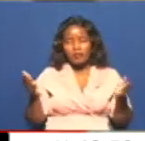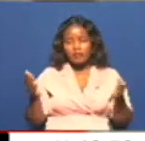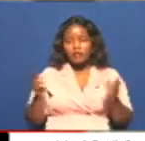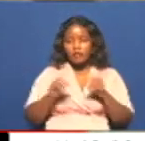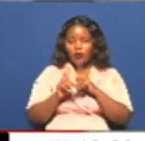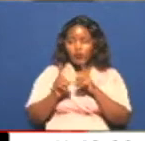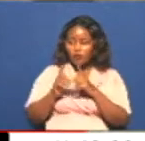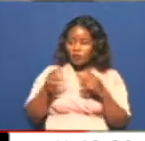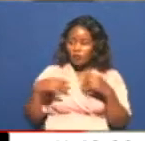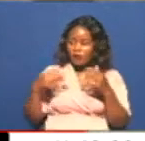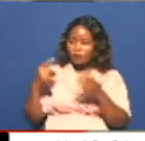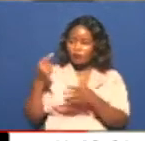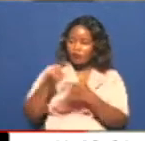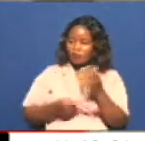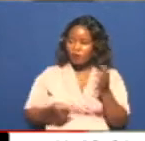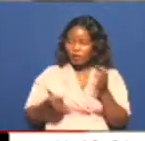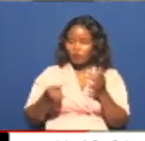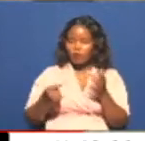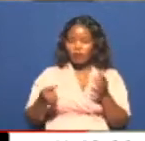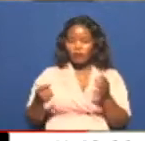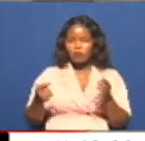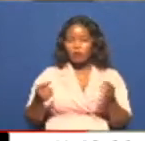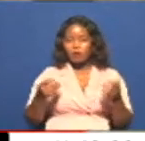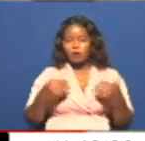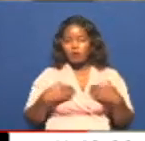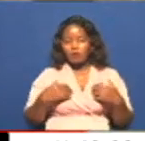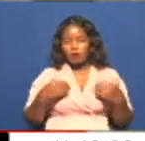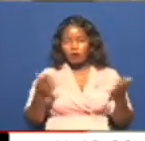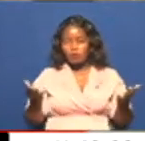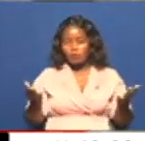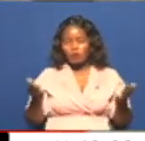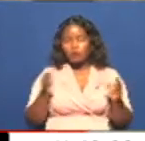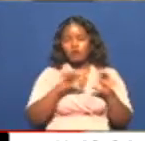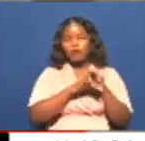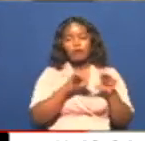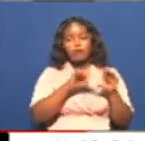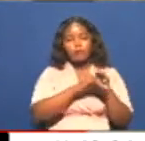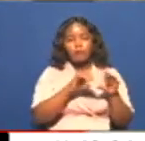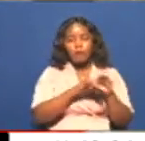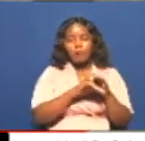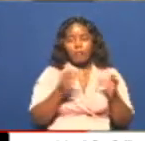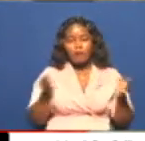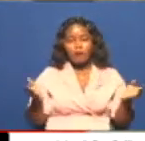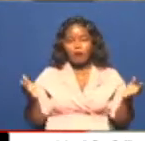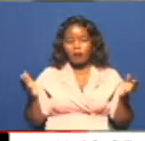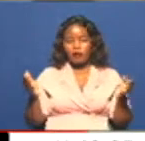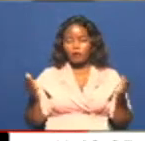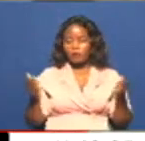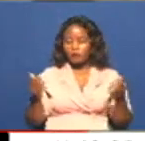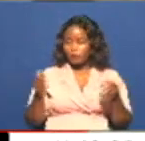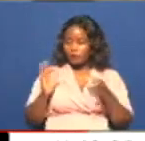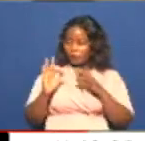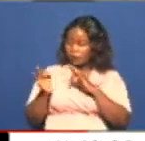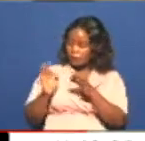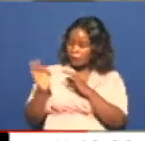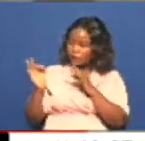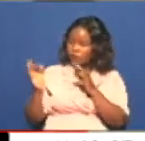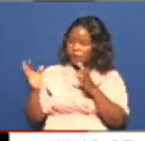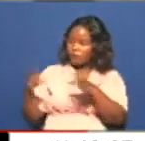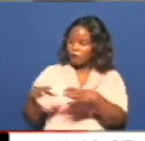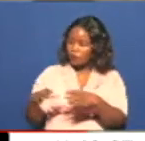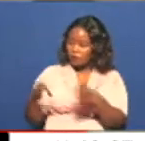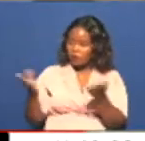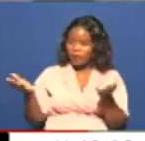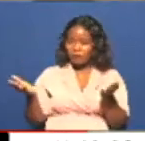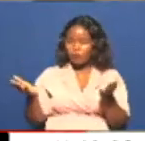corporate membership. Mm-hmm. That you can actually be a member of a party, even if you are in a